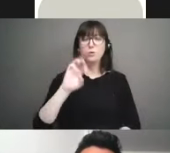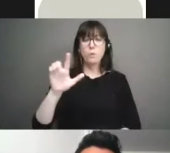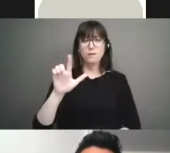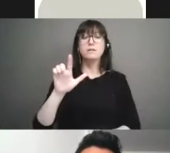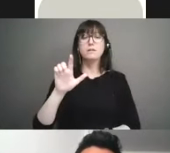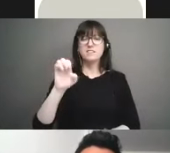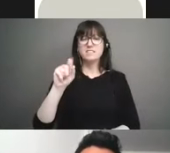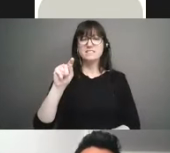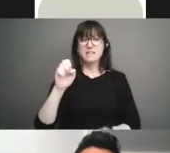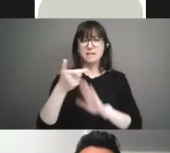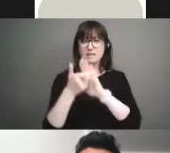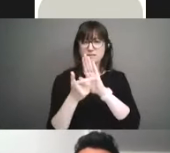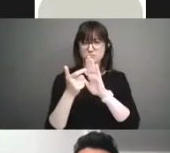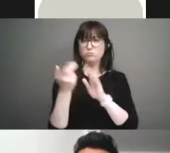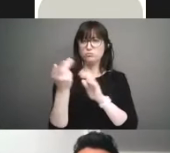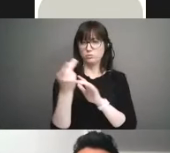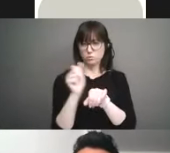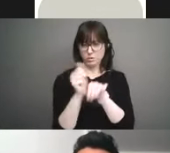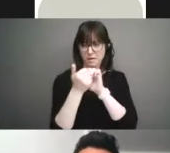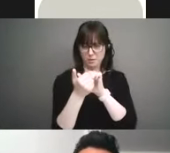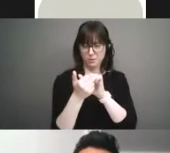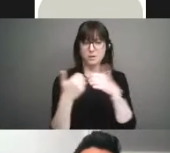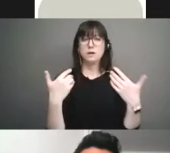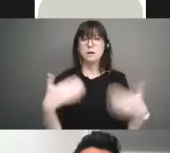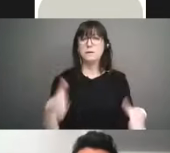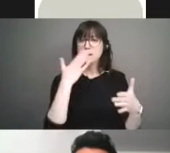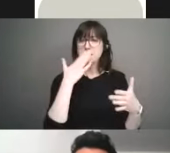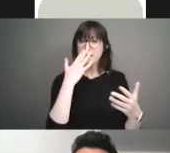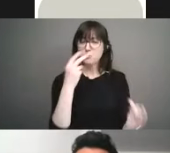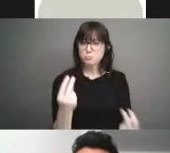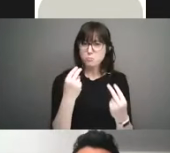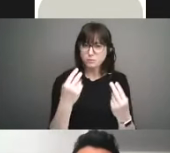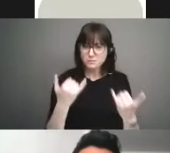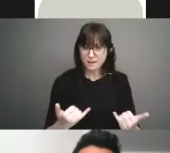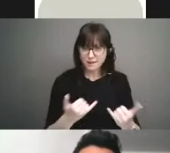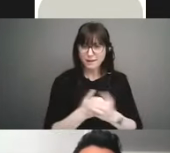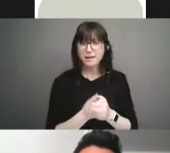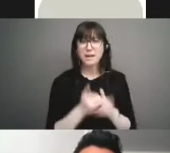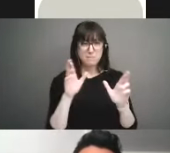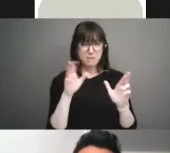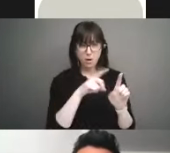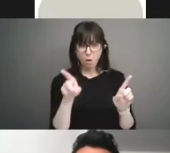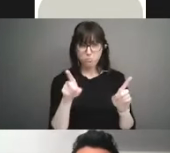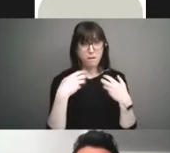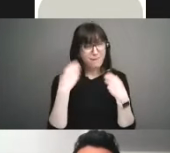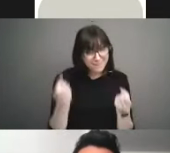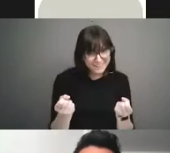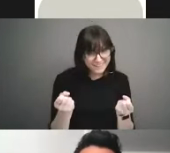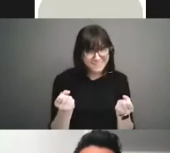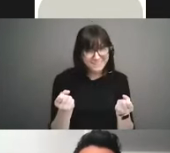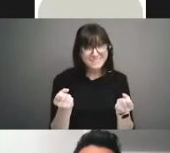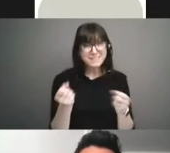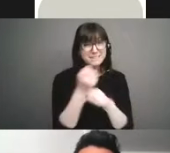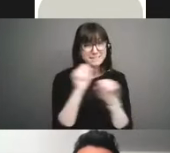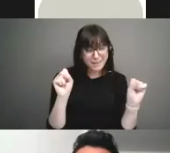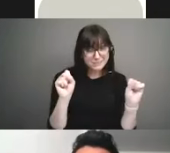I work with Kim. Thanks to everyone who's tuning in today, and I hope that you're all staying well and staying